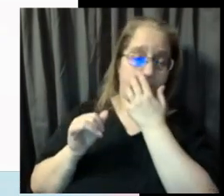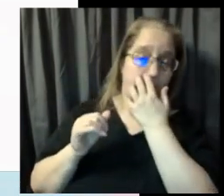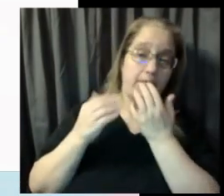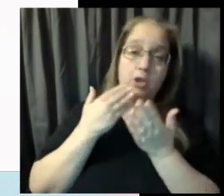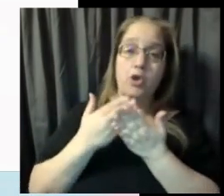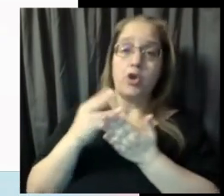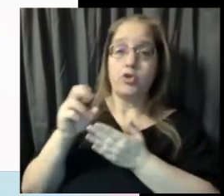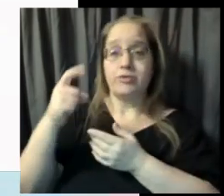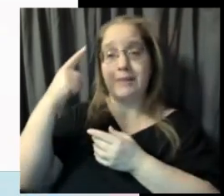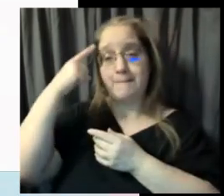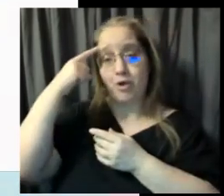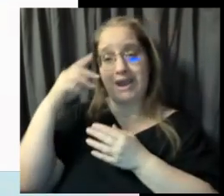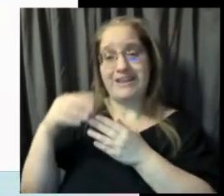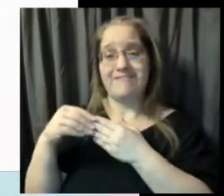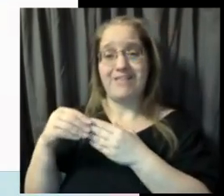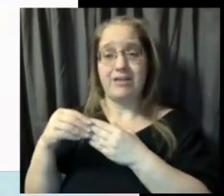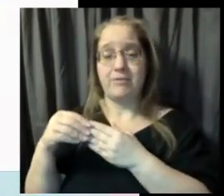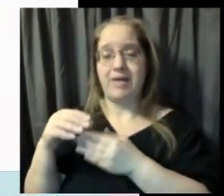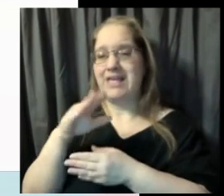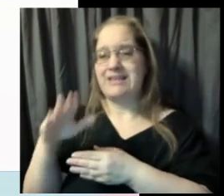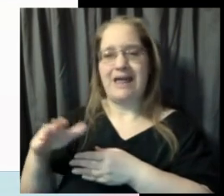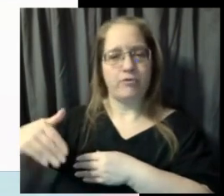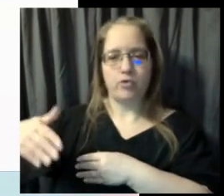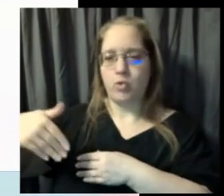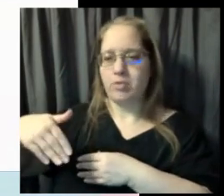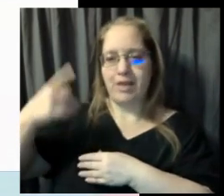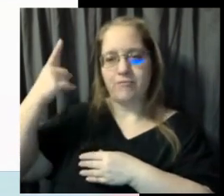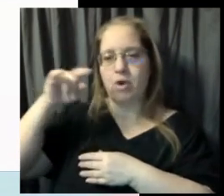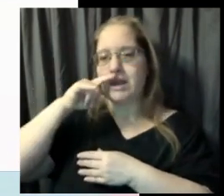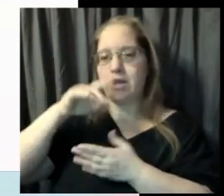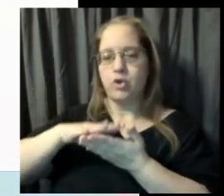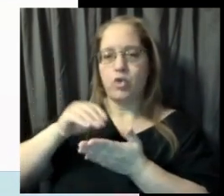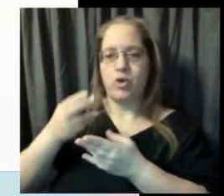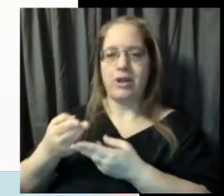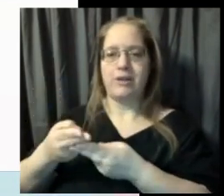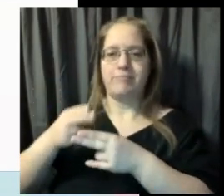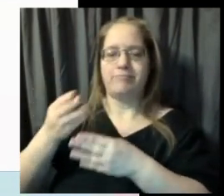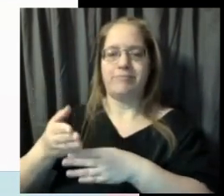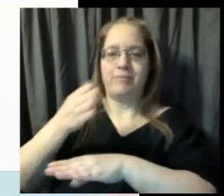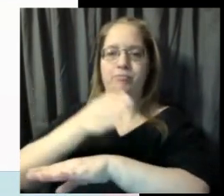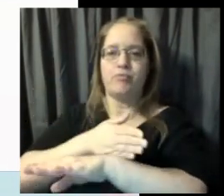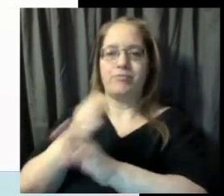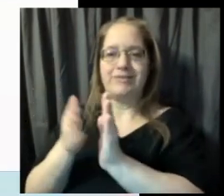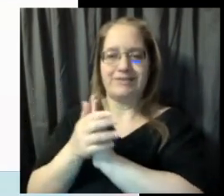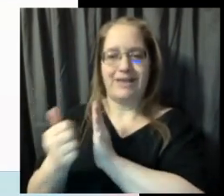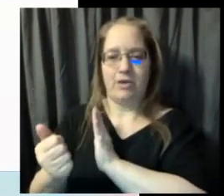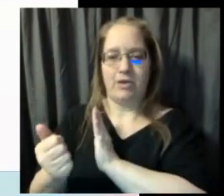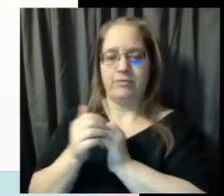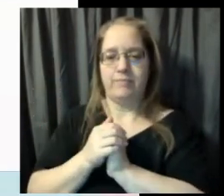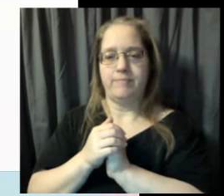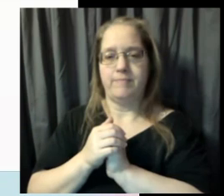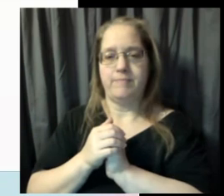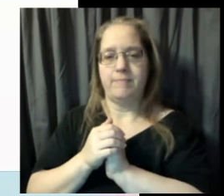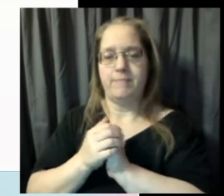is that the brain is flexible. So it means it's never too late for your child to learn and strengthen these skills.